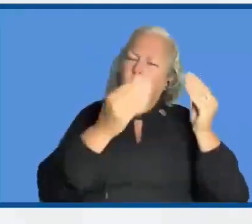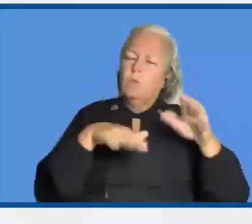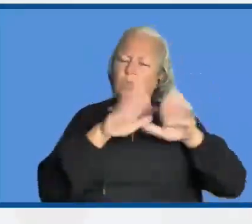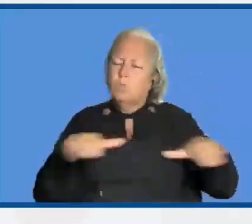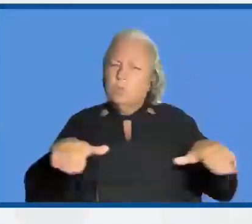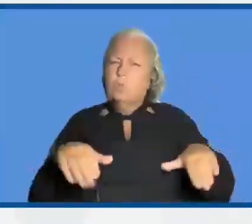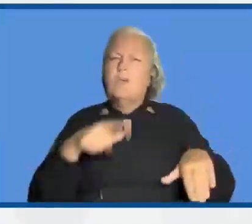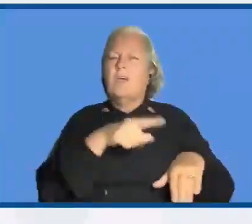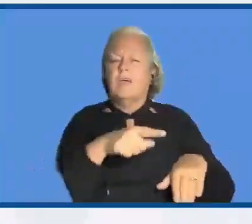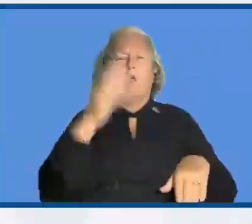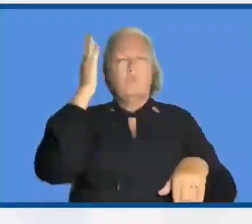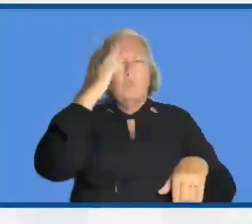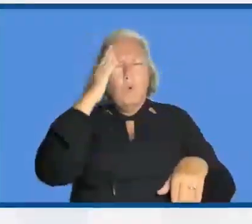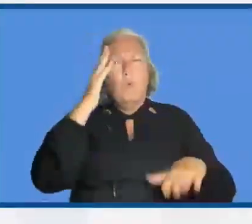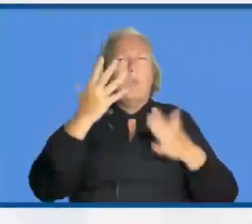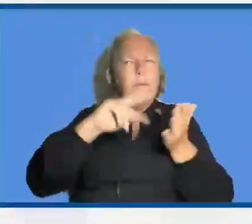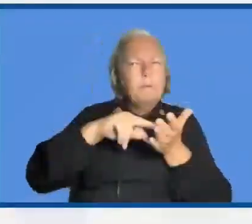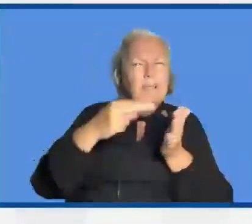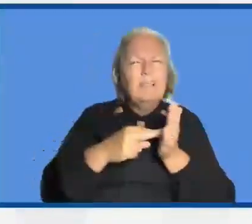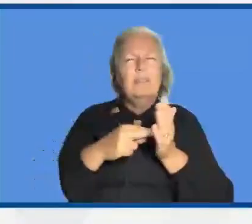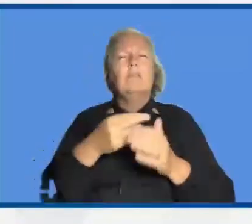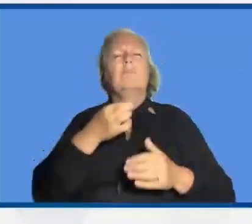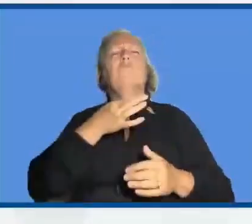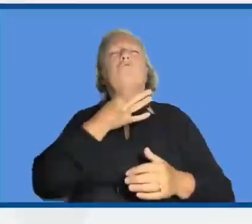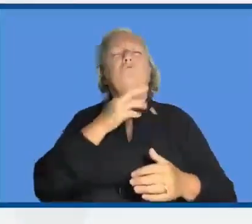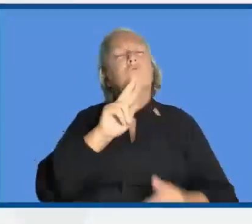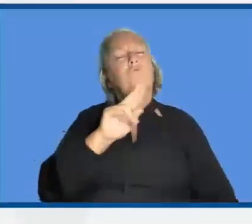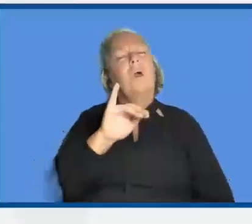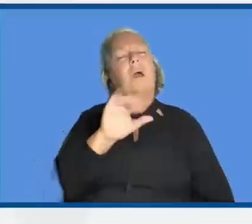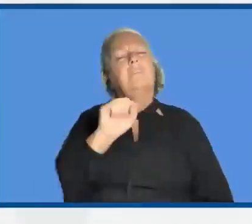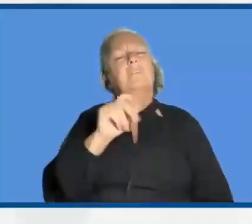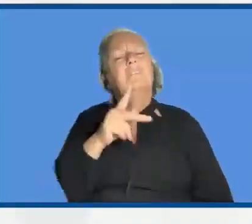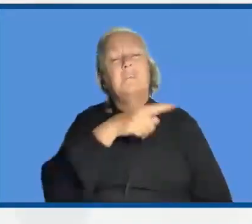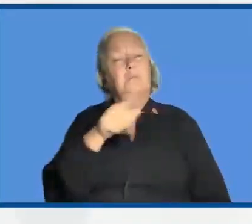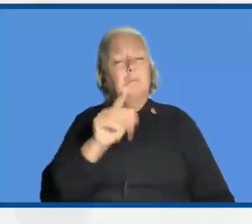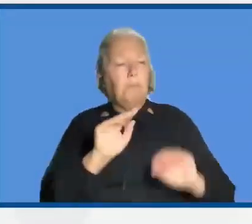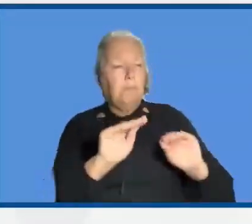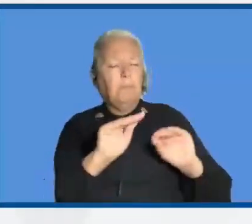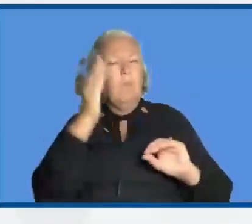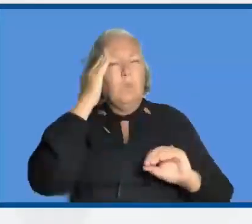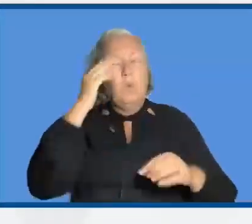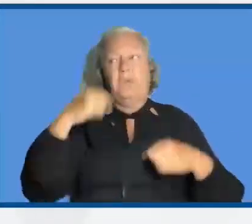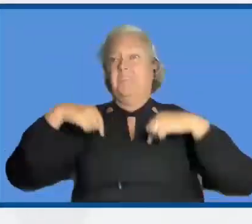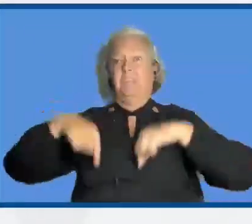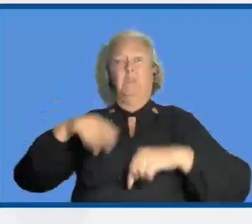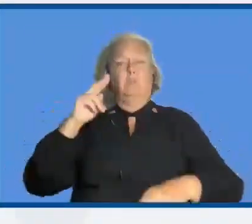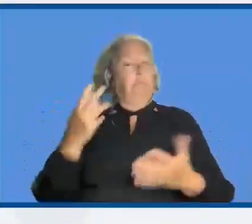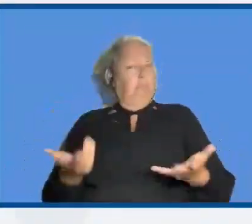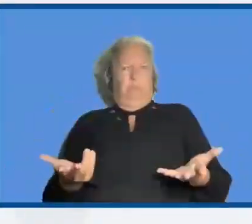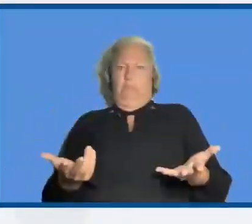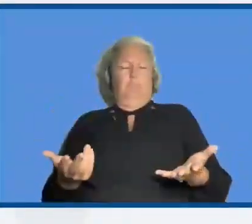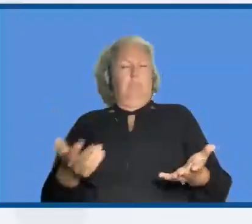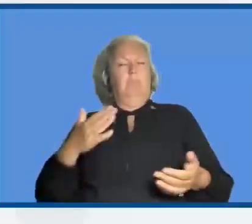And from a young age, they know what they need to do. We don't know. My parents underwent two